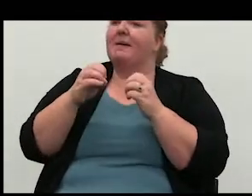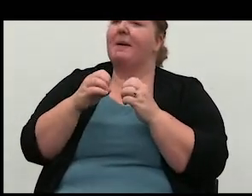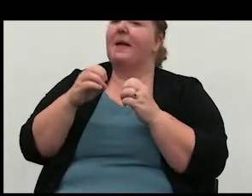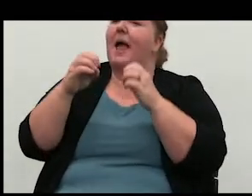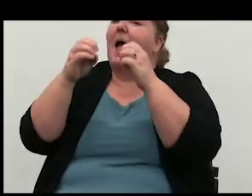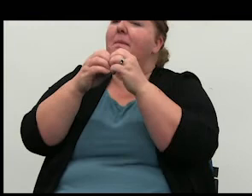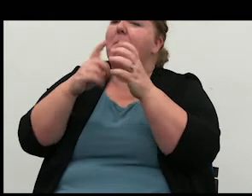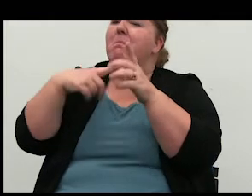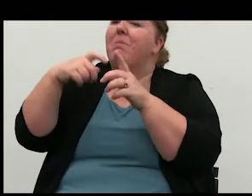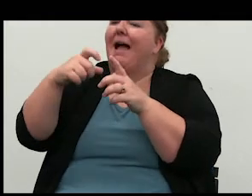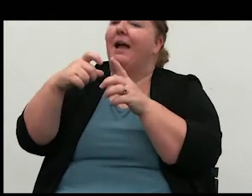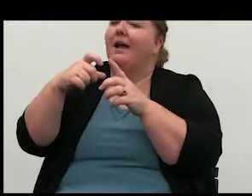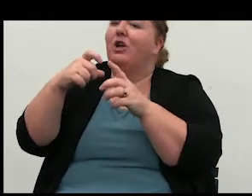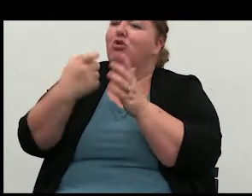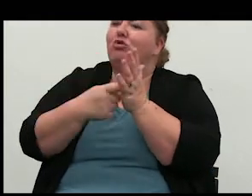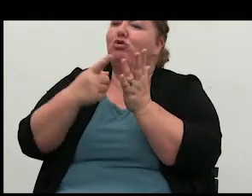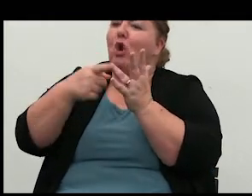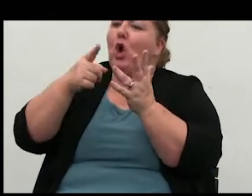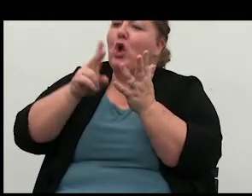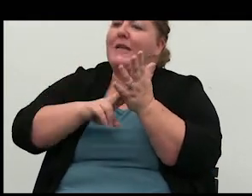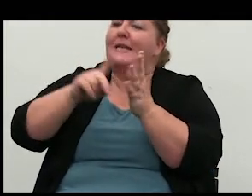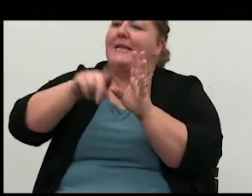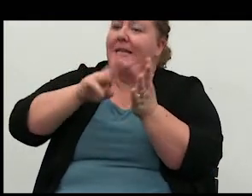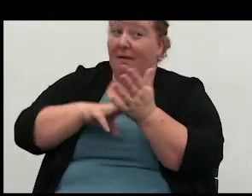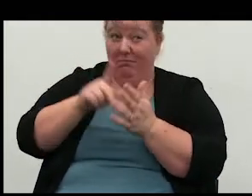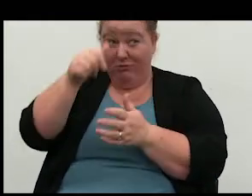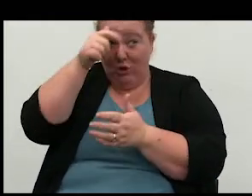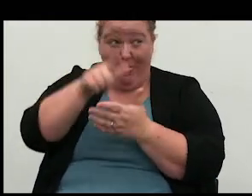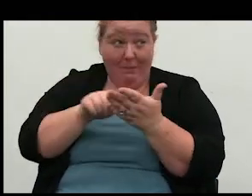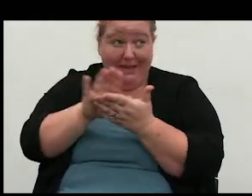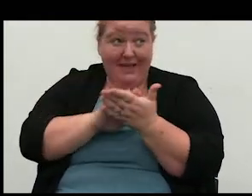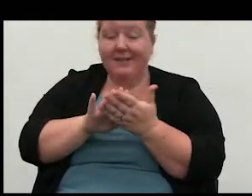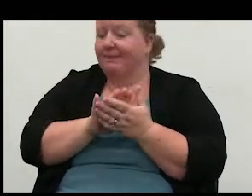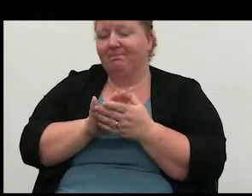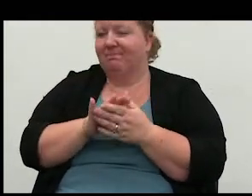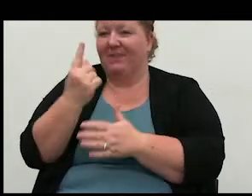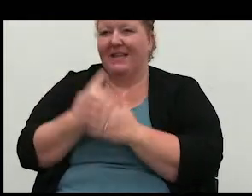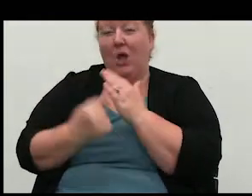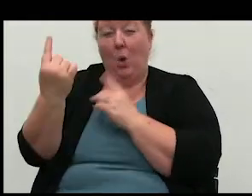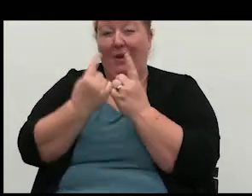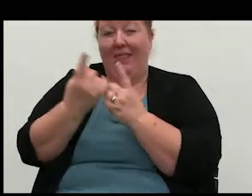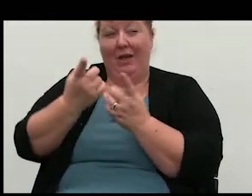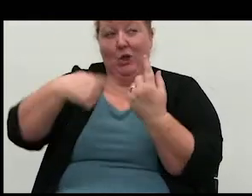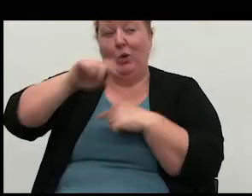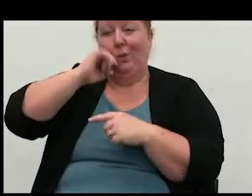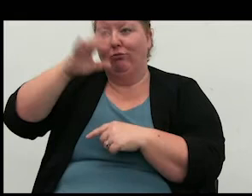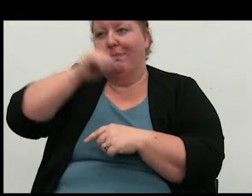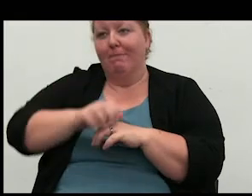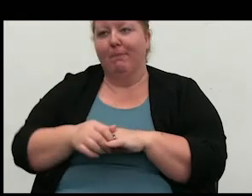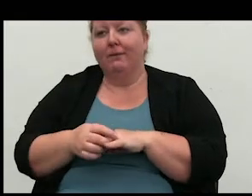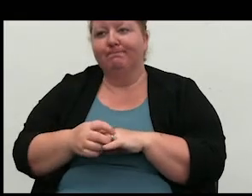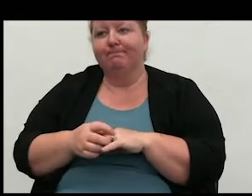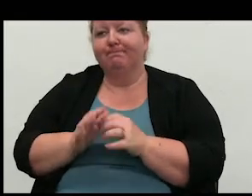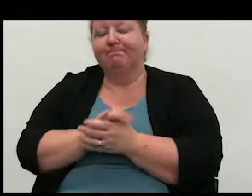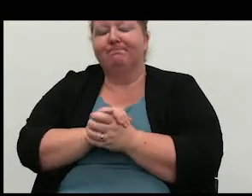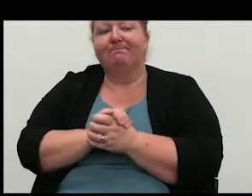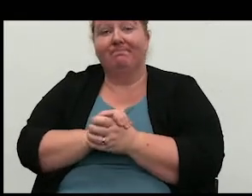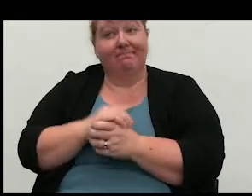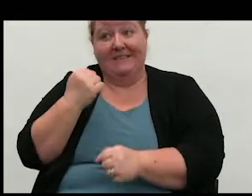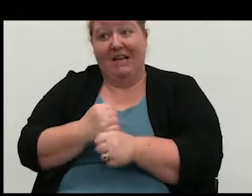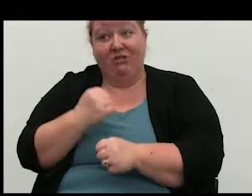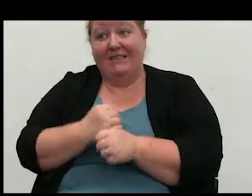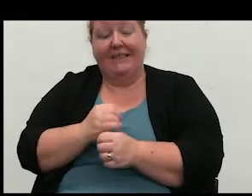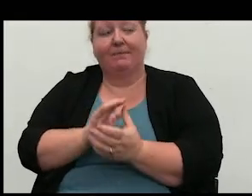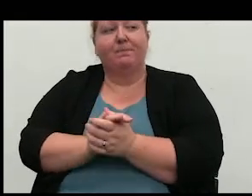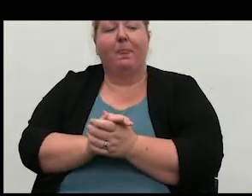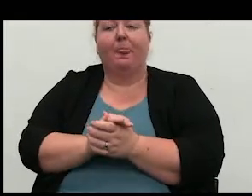know what a backronym is? No, okay. This is the only thing any of you are going to remember about this talk. Guaranteed,